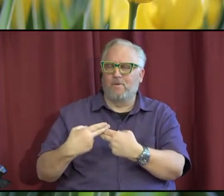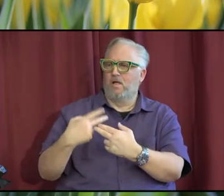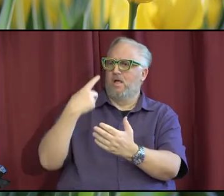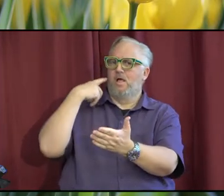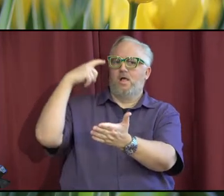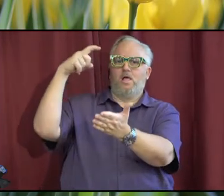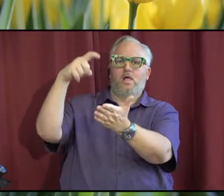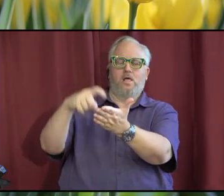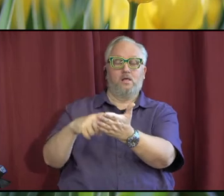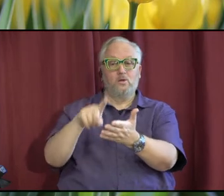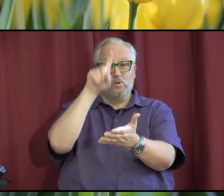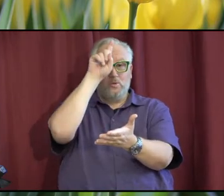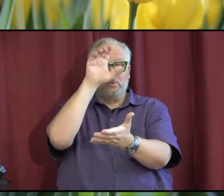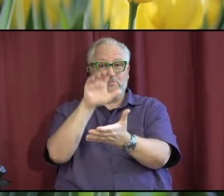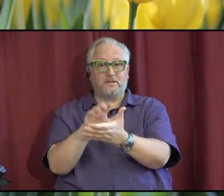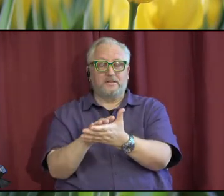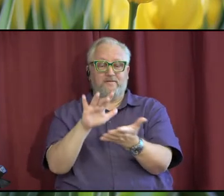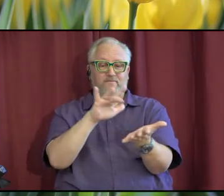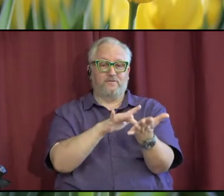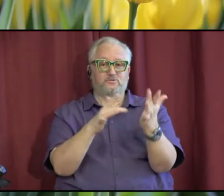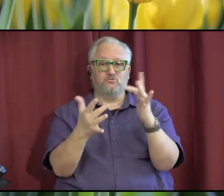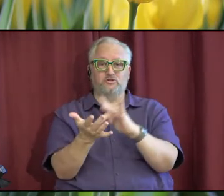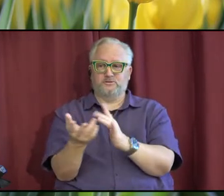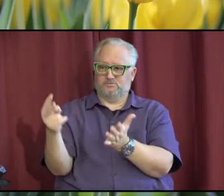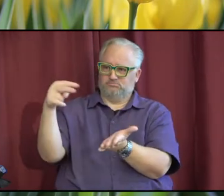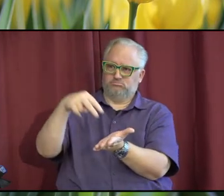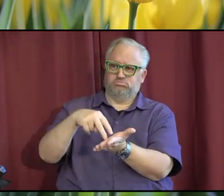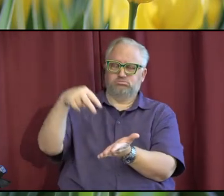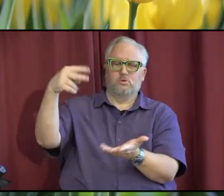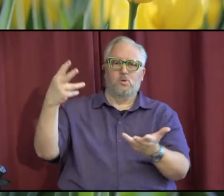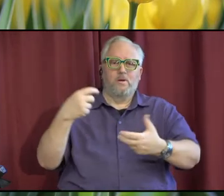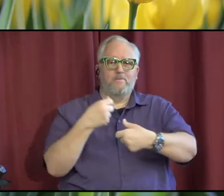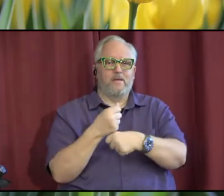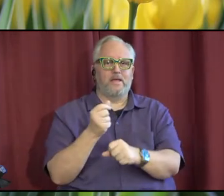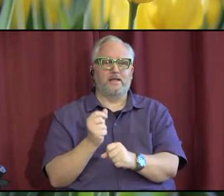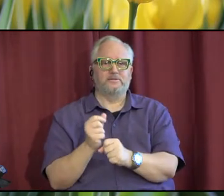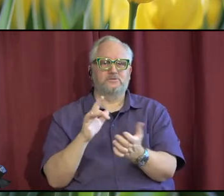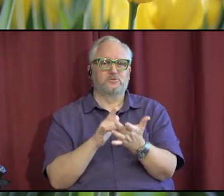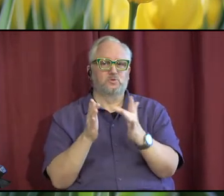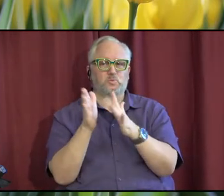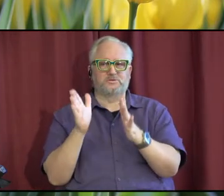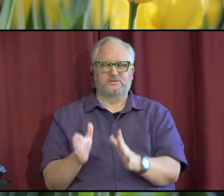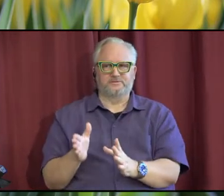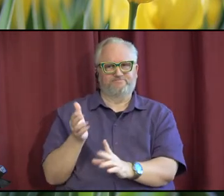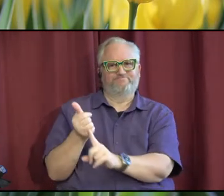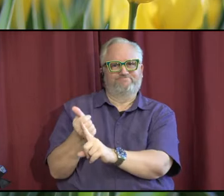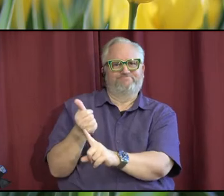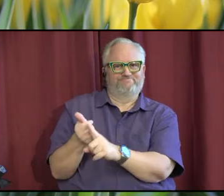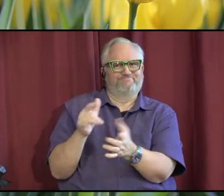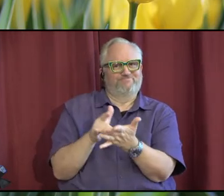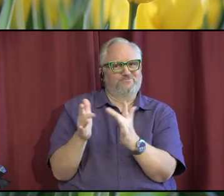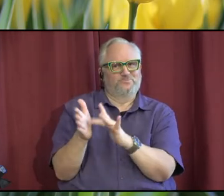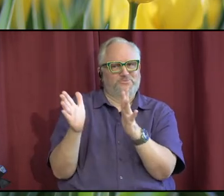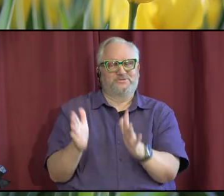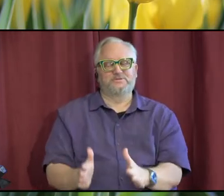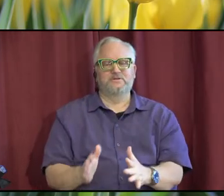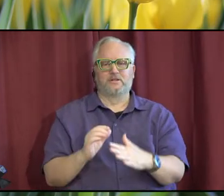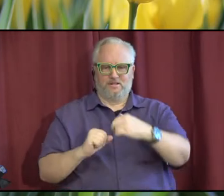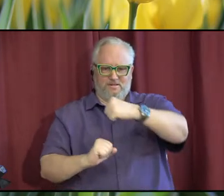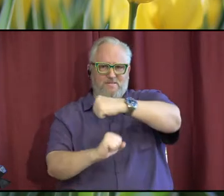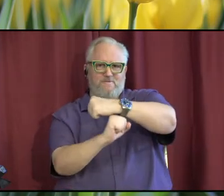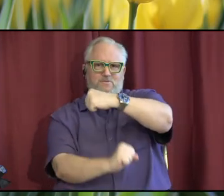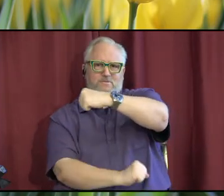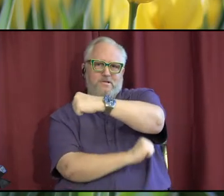Belief in the resurrection of Jesus is what makes Christians Christian. That's the